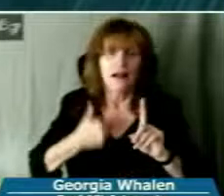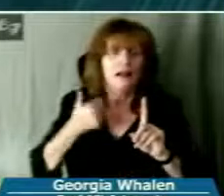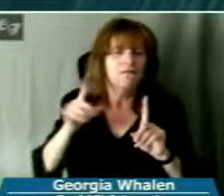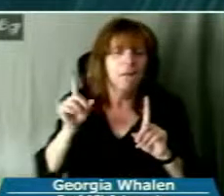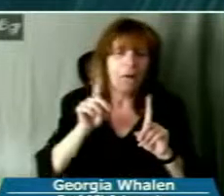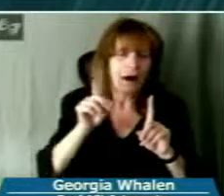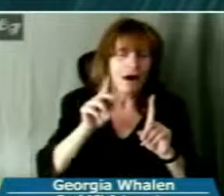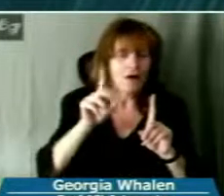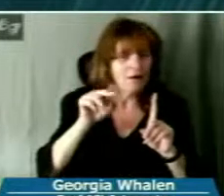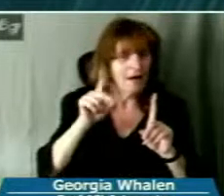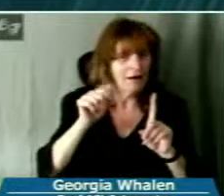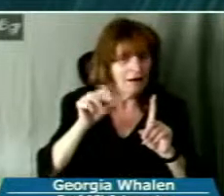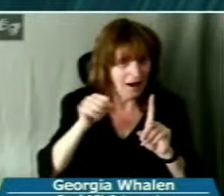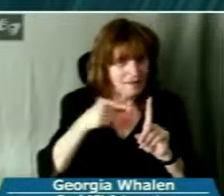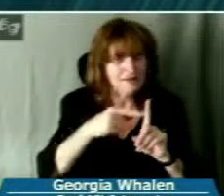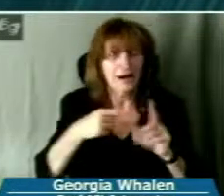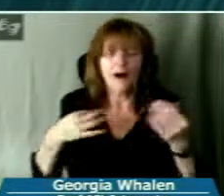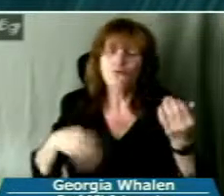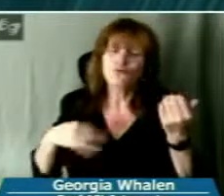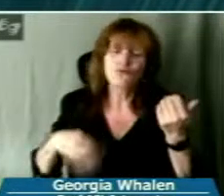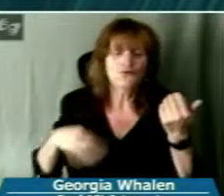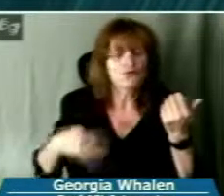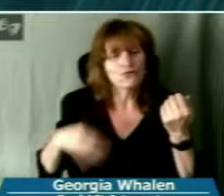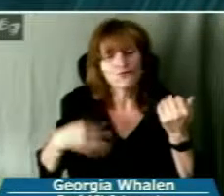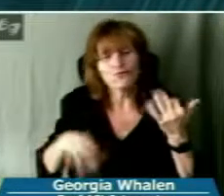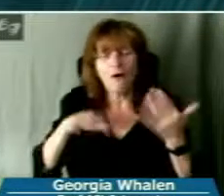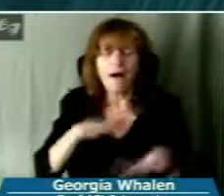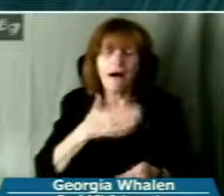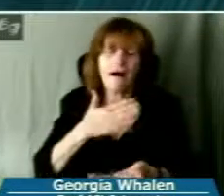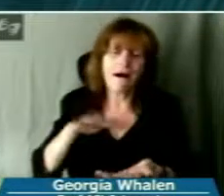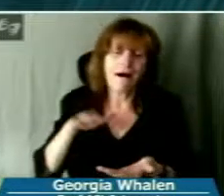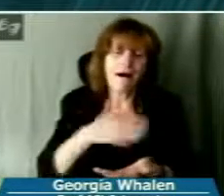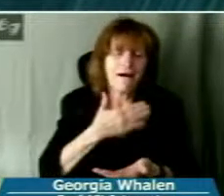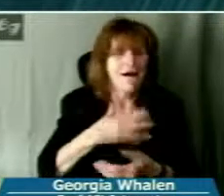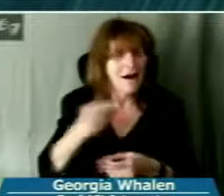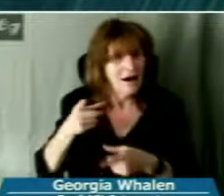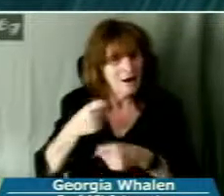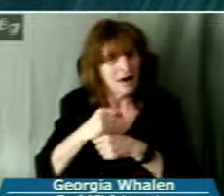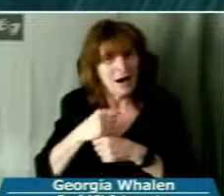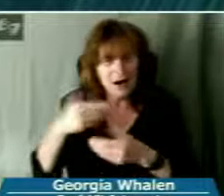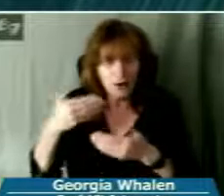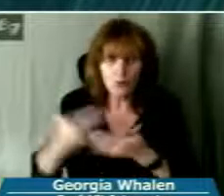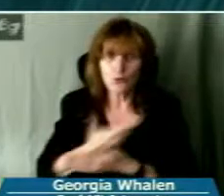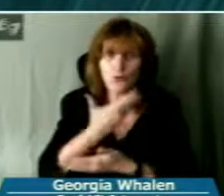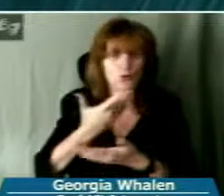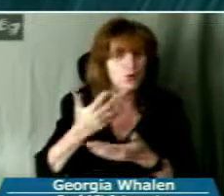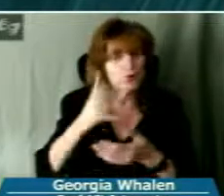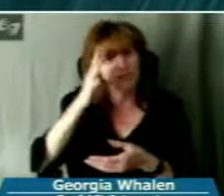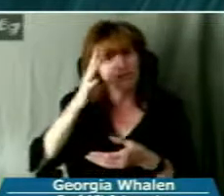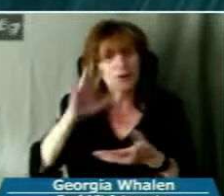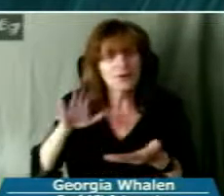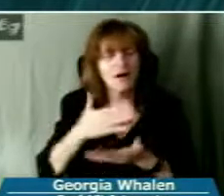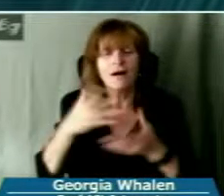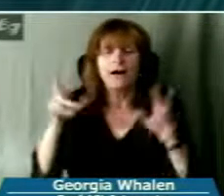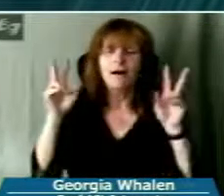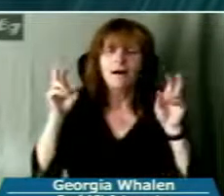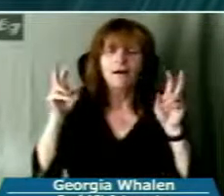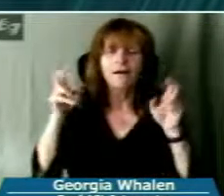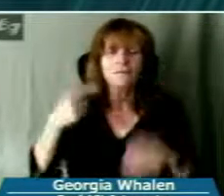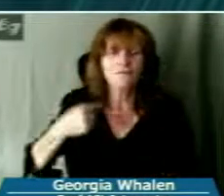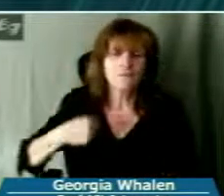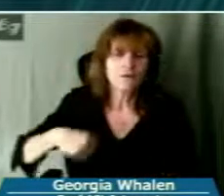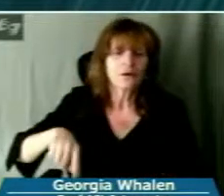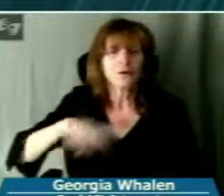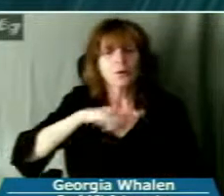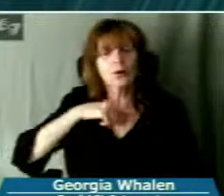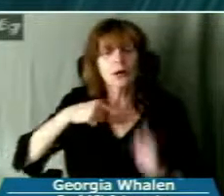work that he does in our community. But he's also written a new song. It's called We're Showing the World, all aimed towards raising money